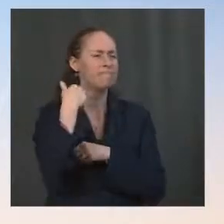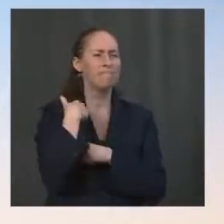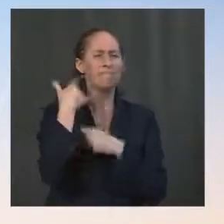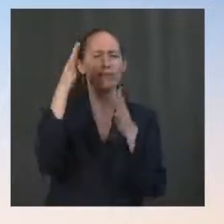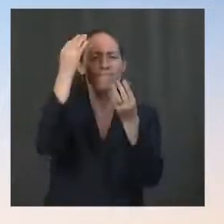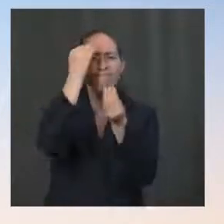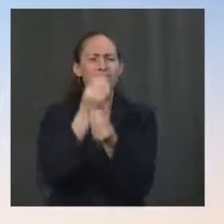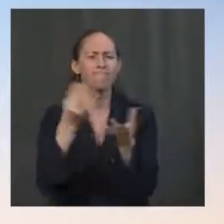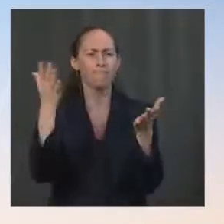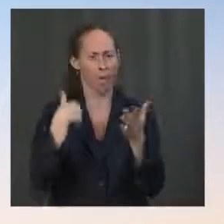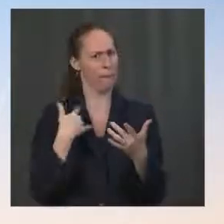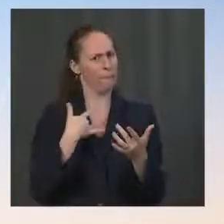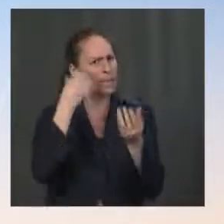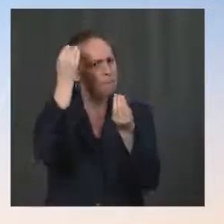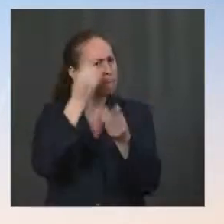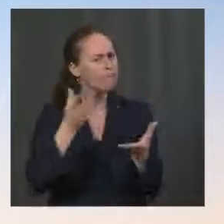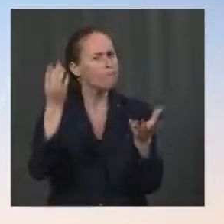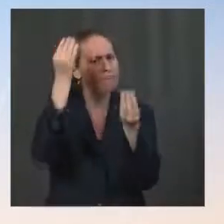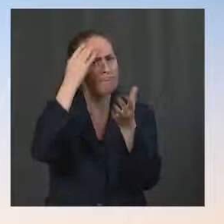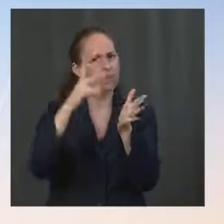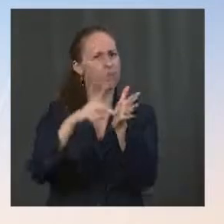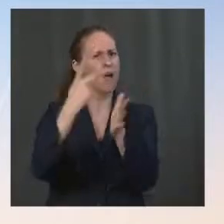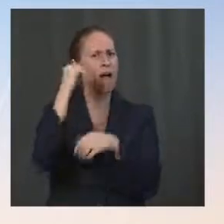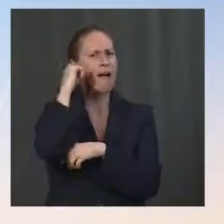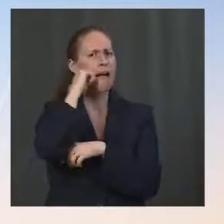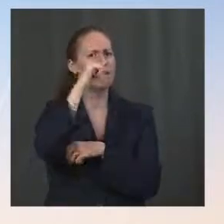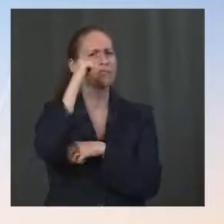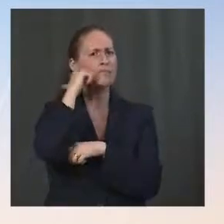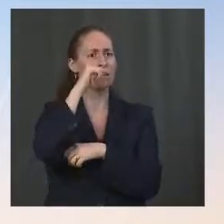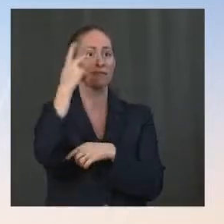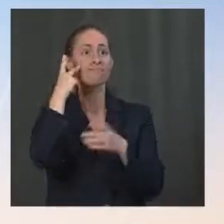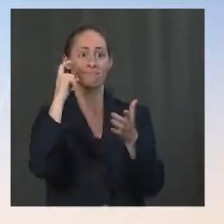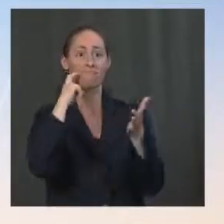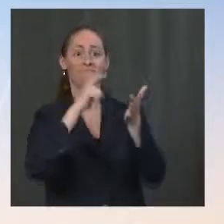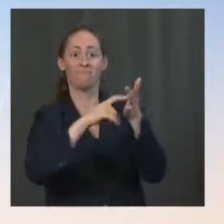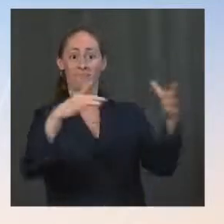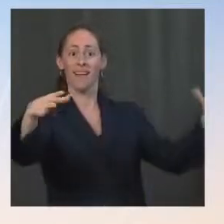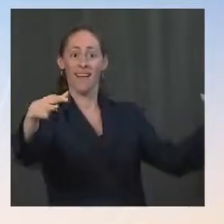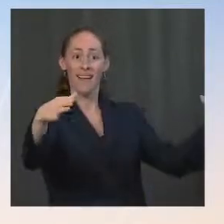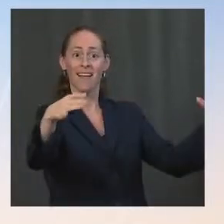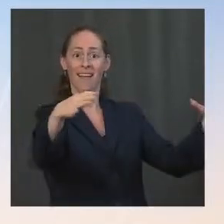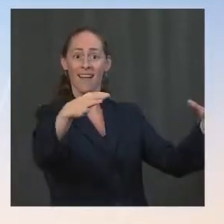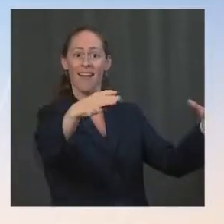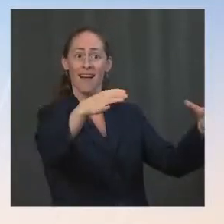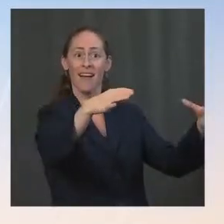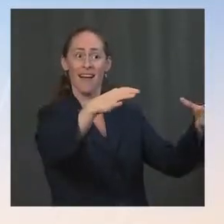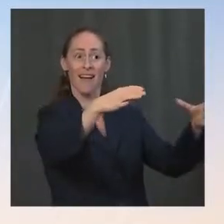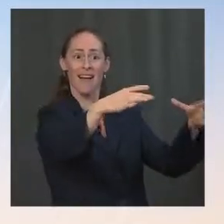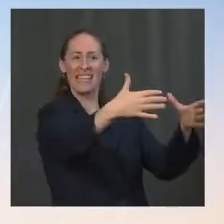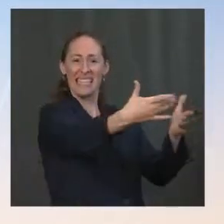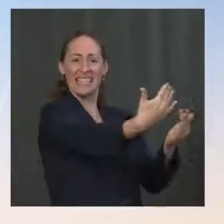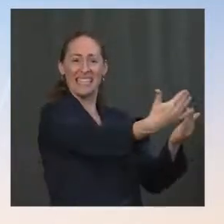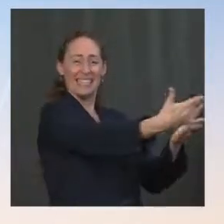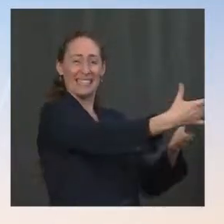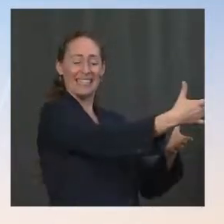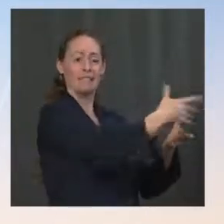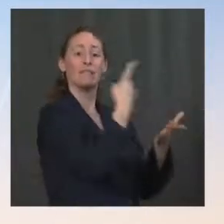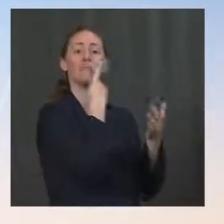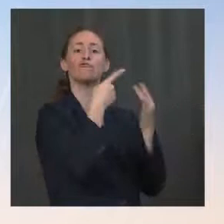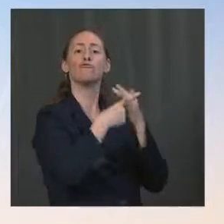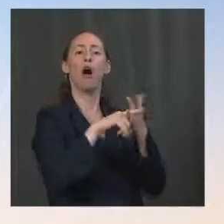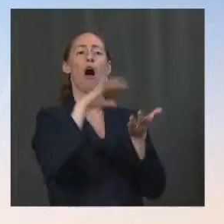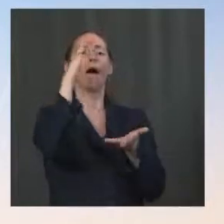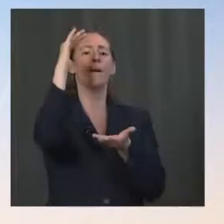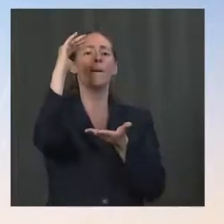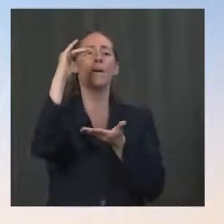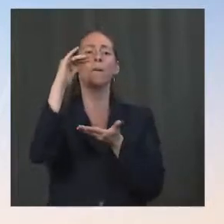see how we are evacuating people out of the country. Those numbers will go down in the next couple of days, and you should